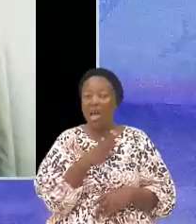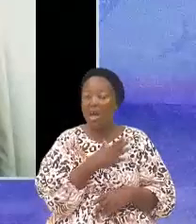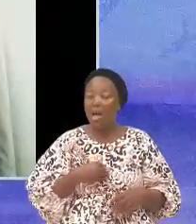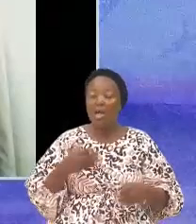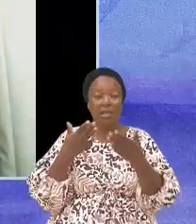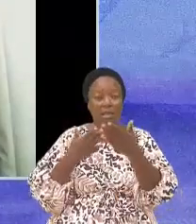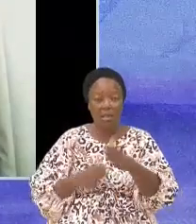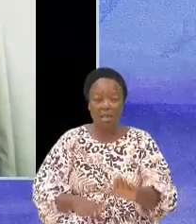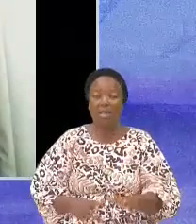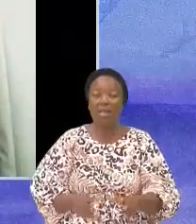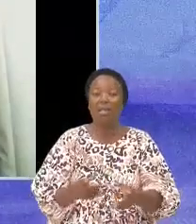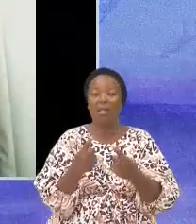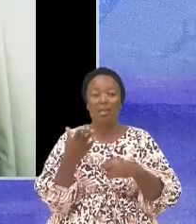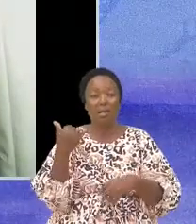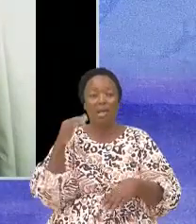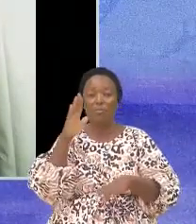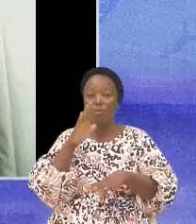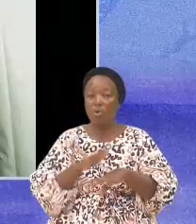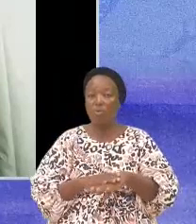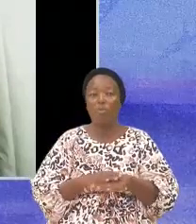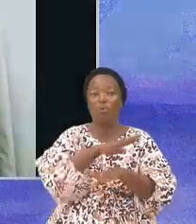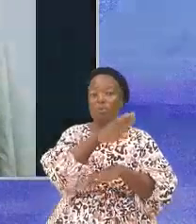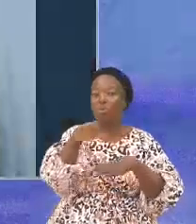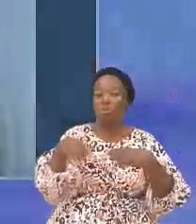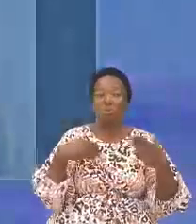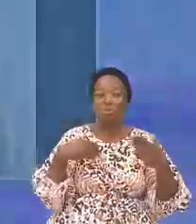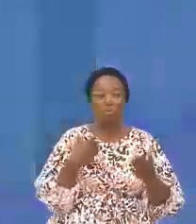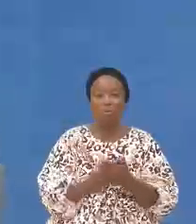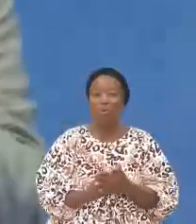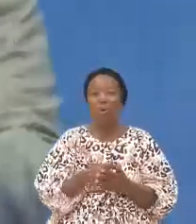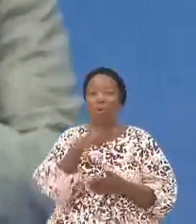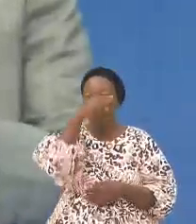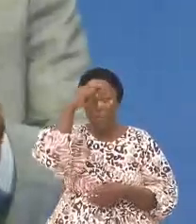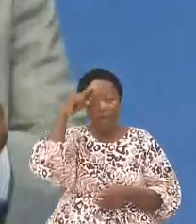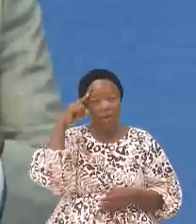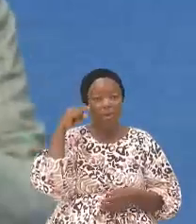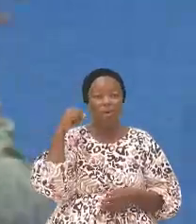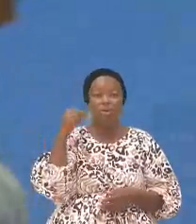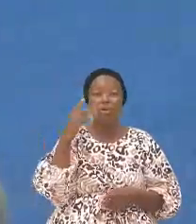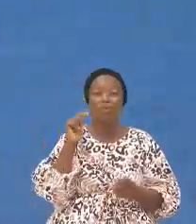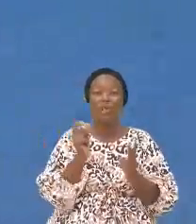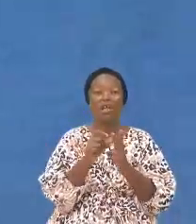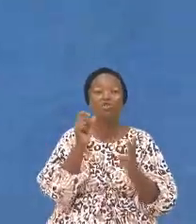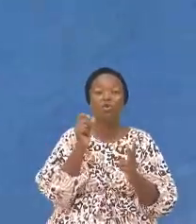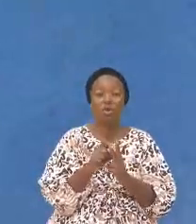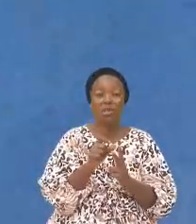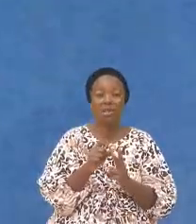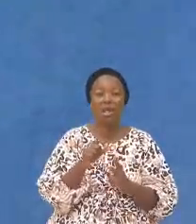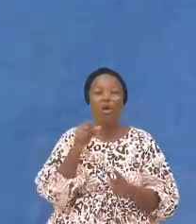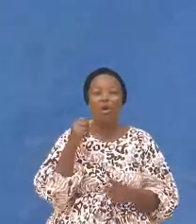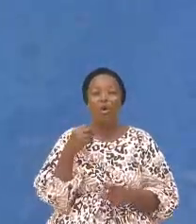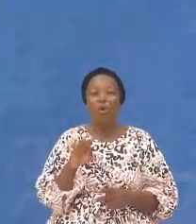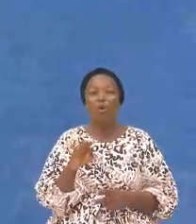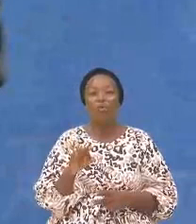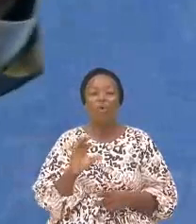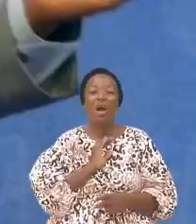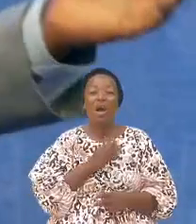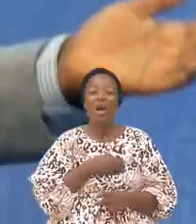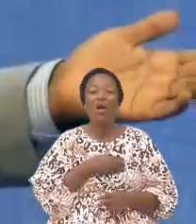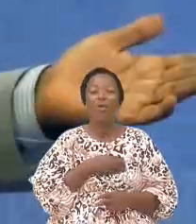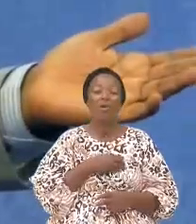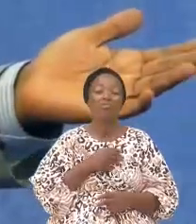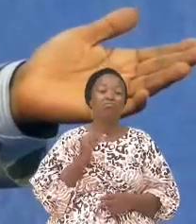chose curse, and death came upon all because